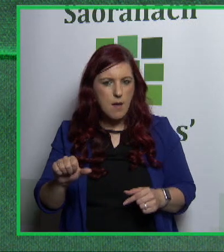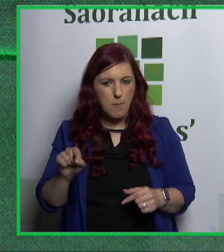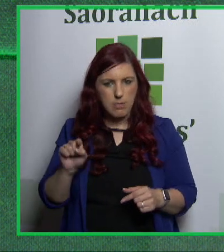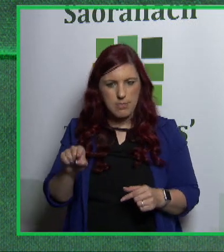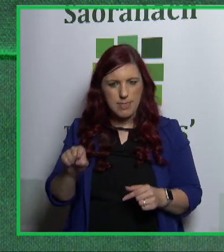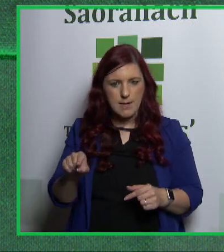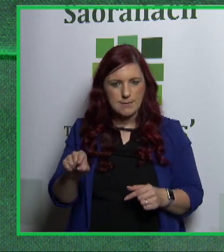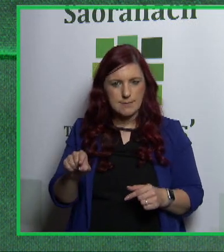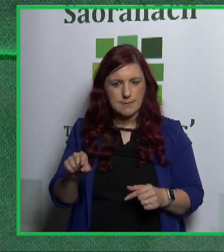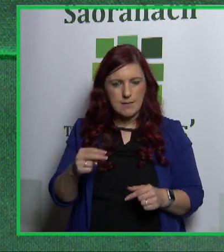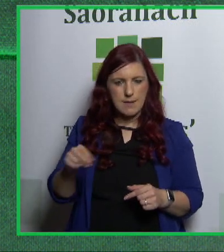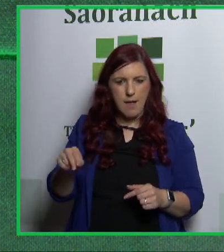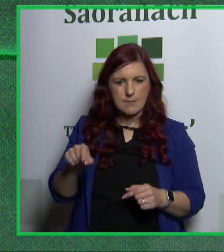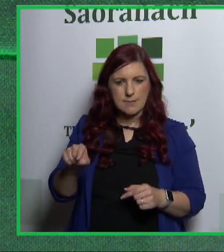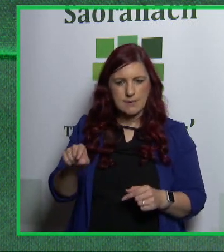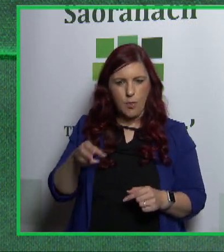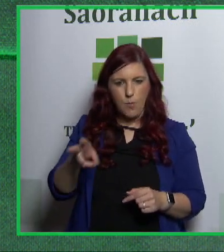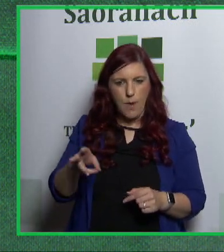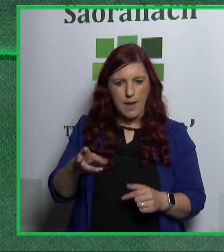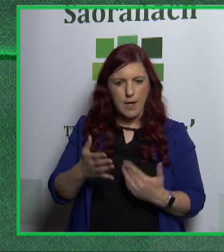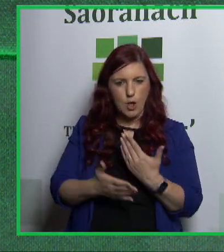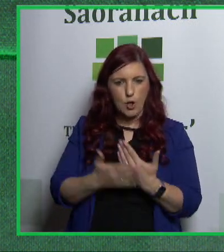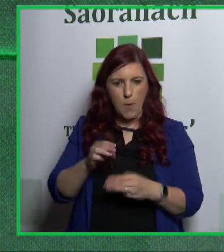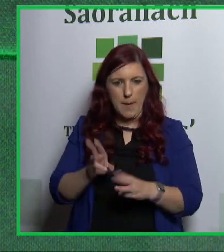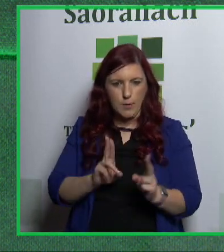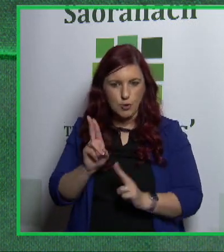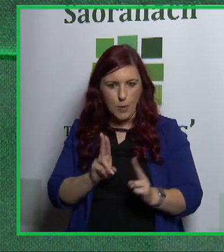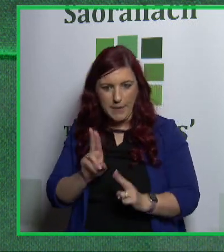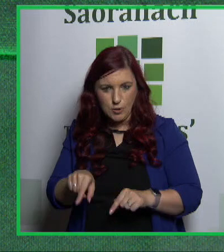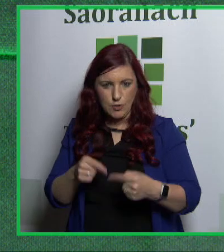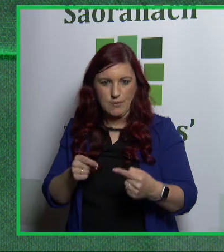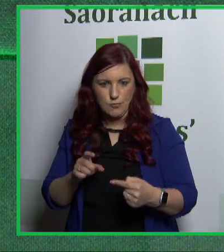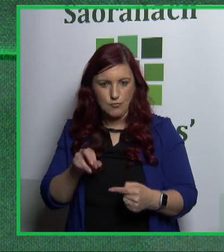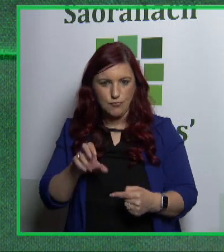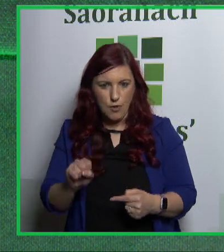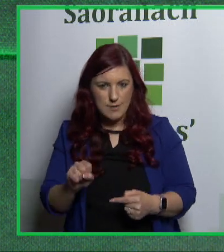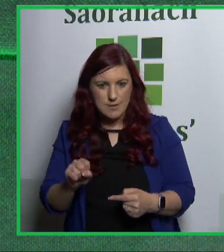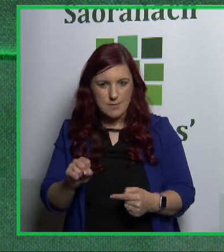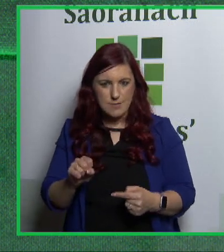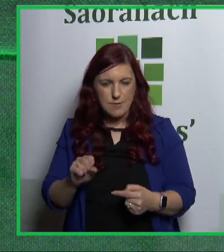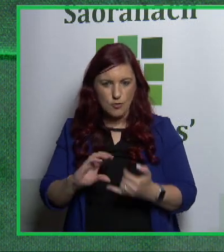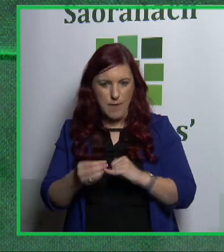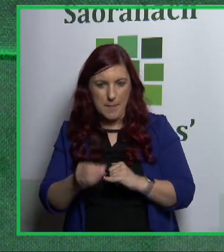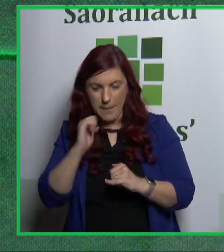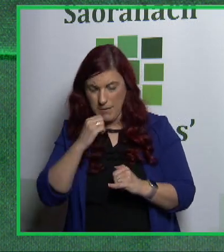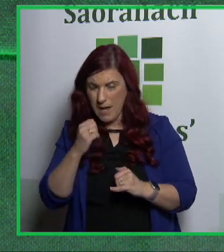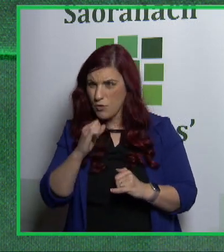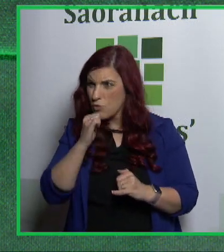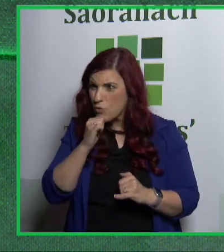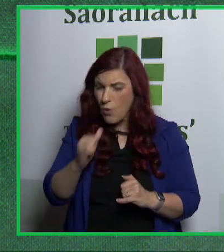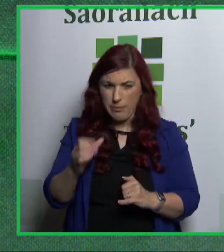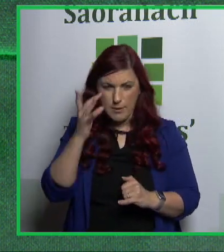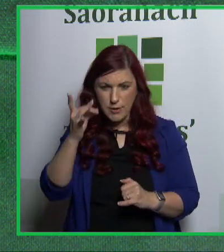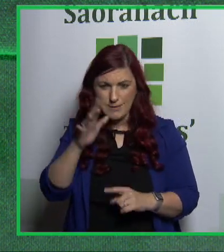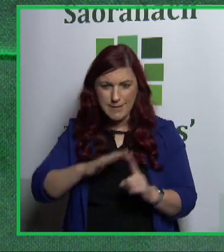is not the way that young people really should be tackling drugs at the moment. It's in a completely unchecked environment,